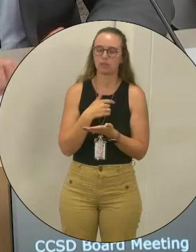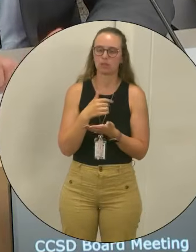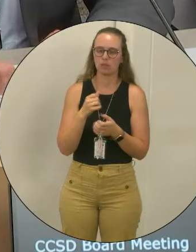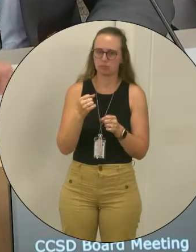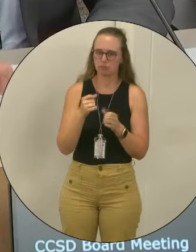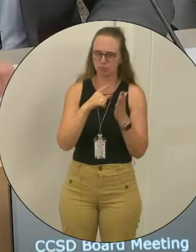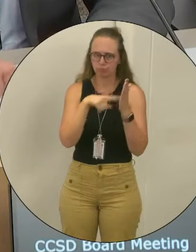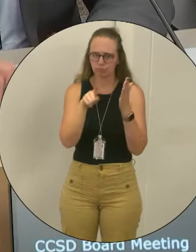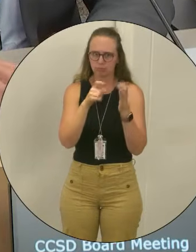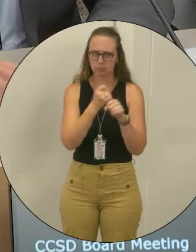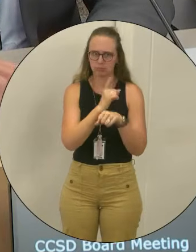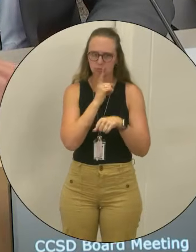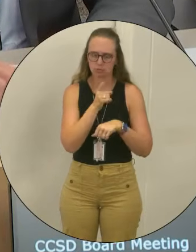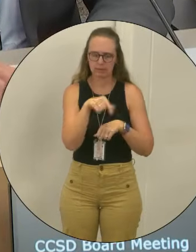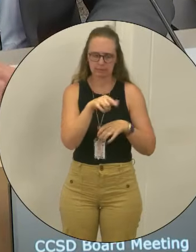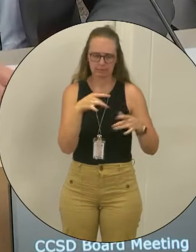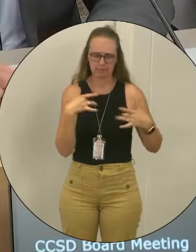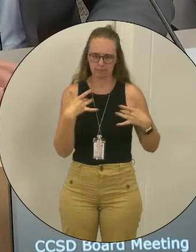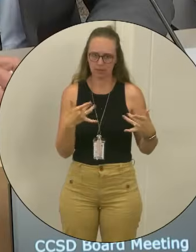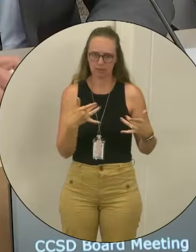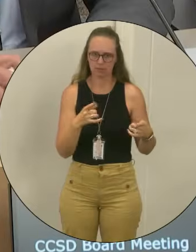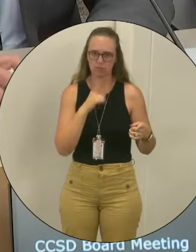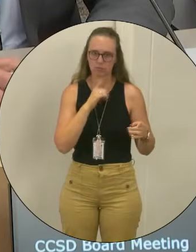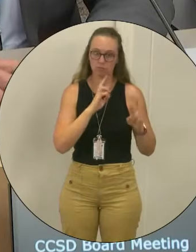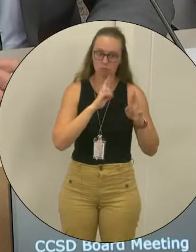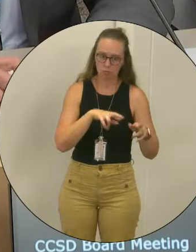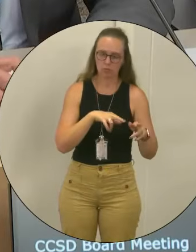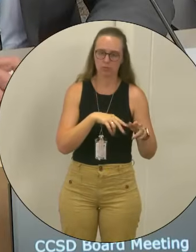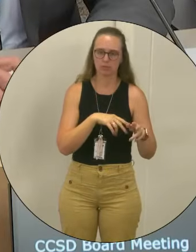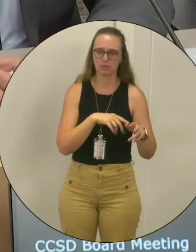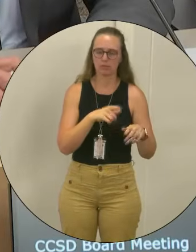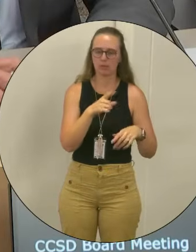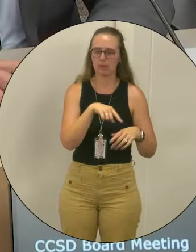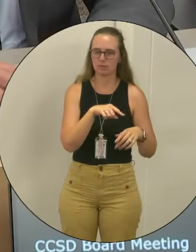validate that these incidents are reported incidents as